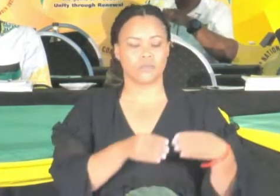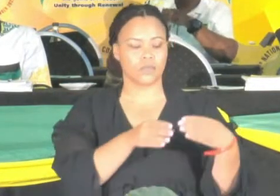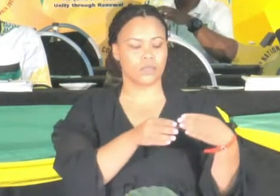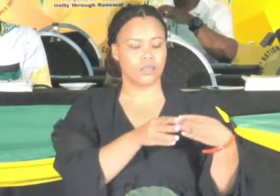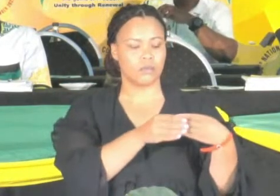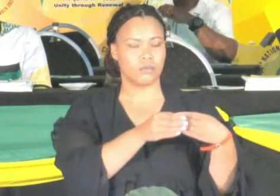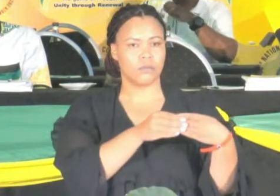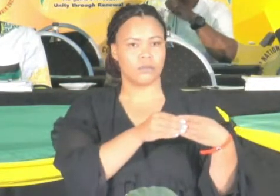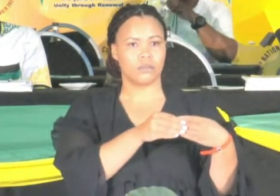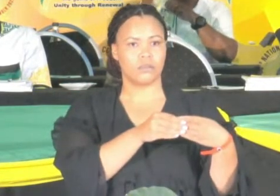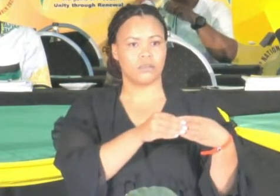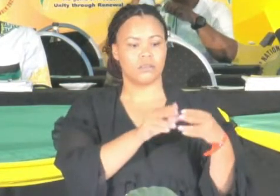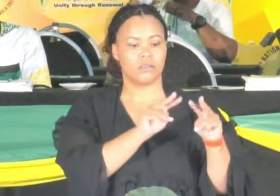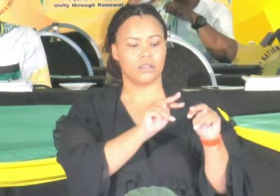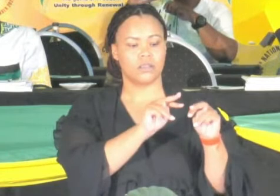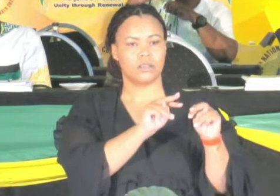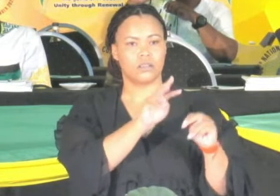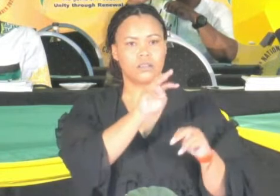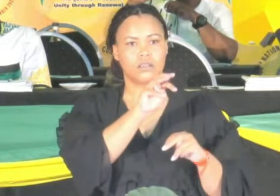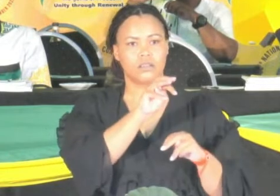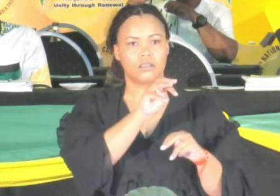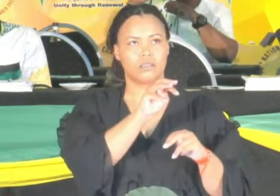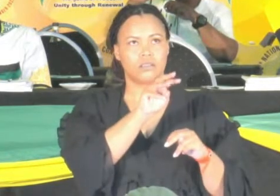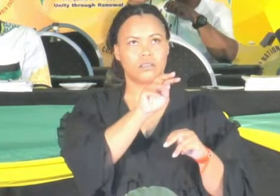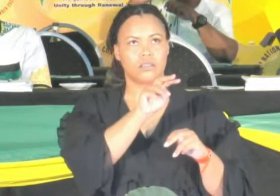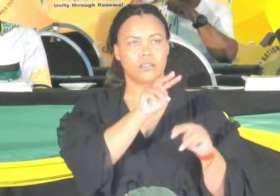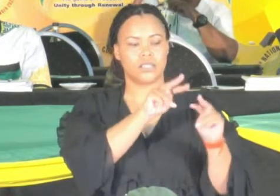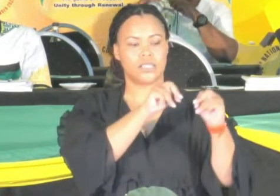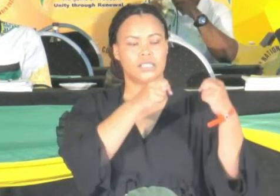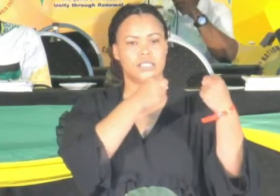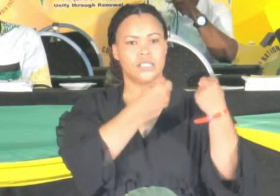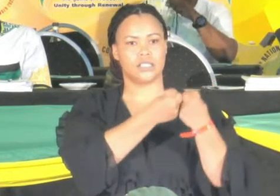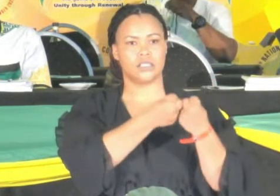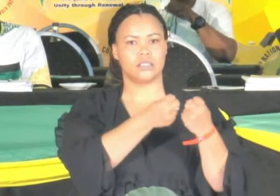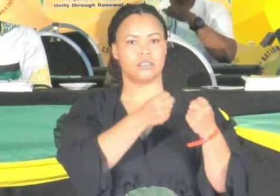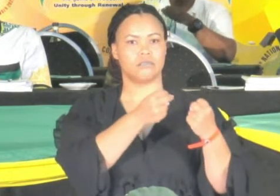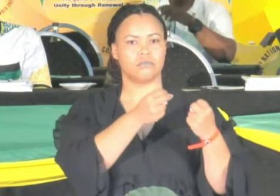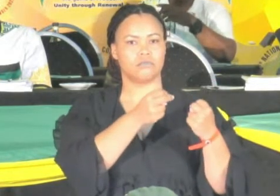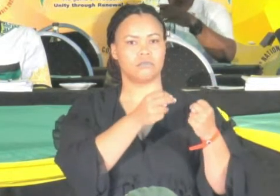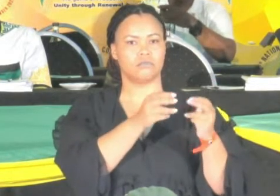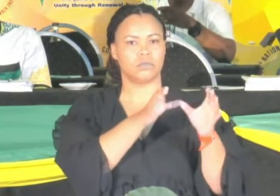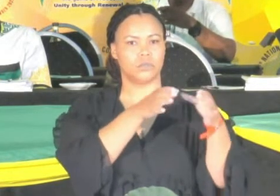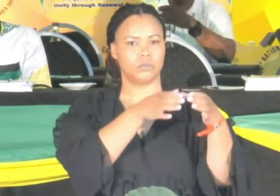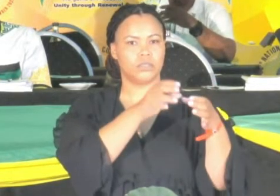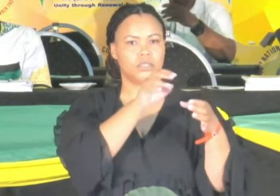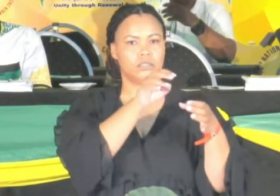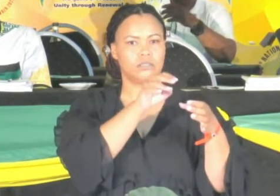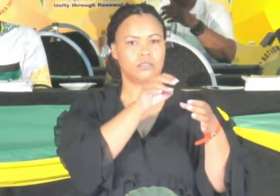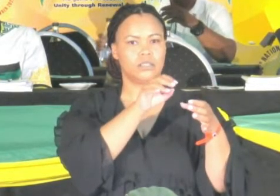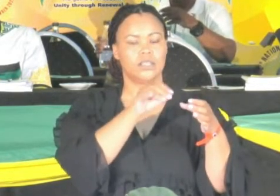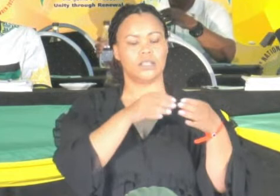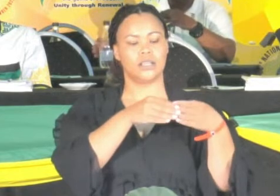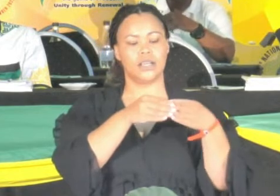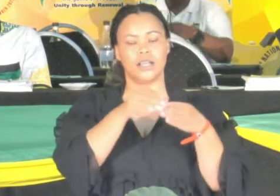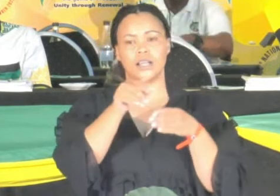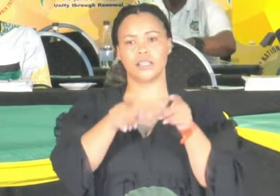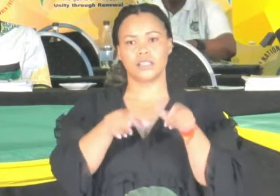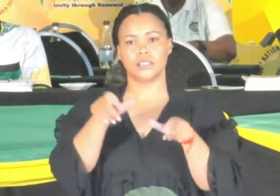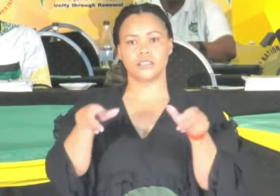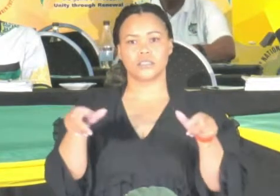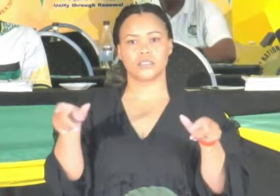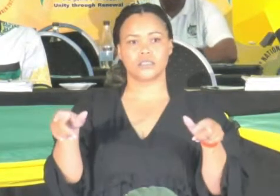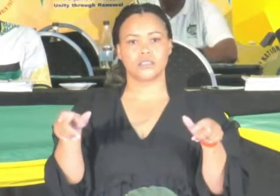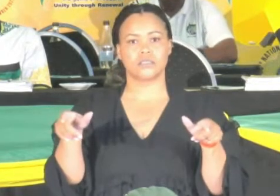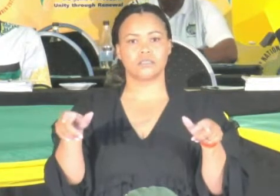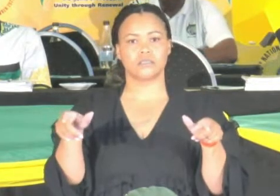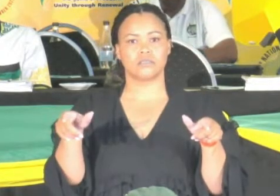members of the National Executive Committee of the African National Congress, the leadership of